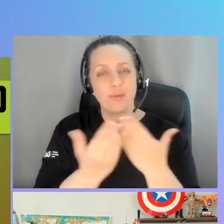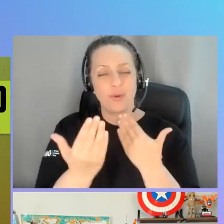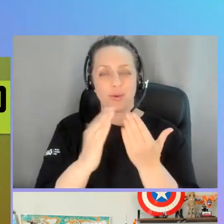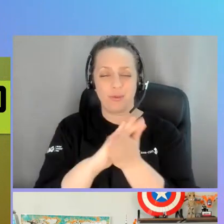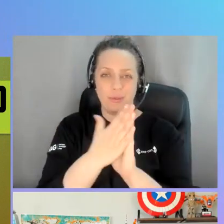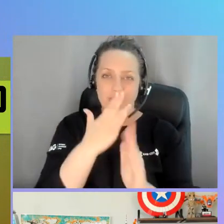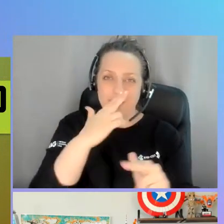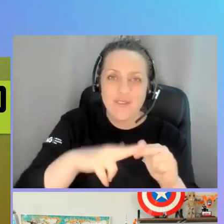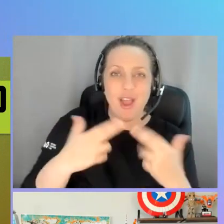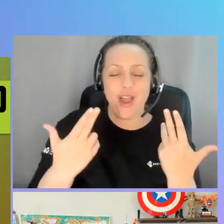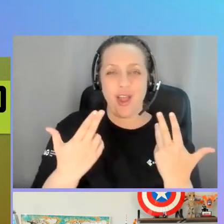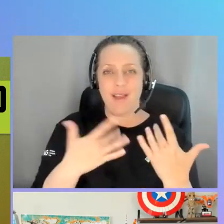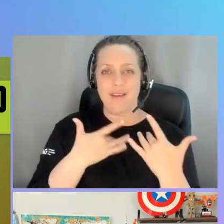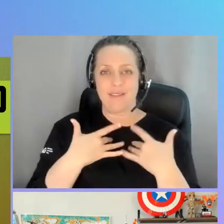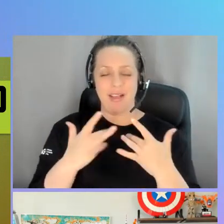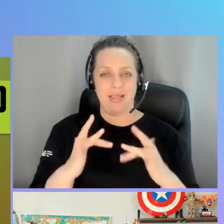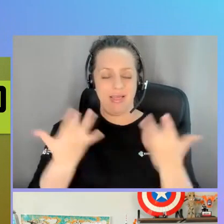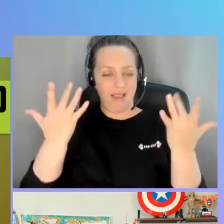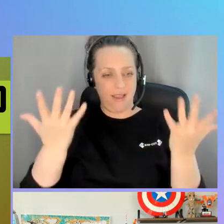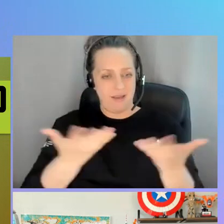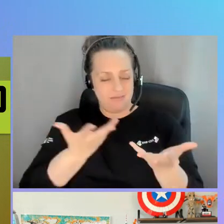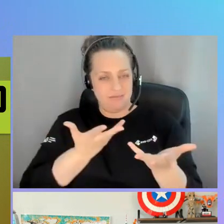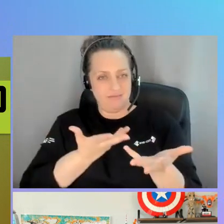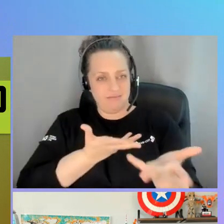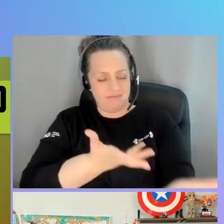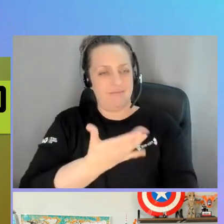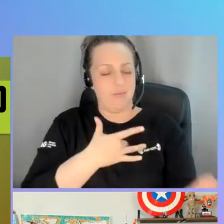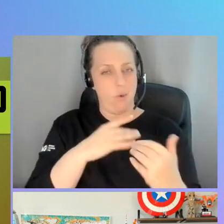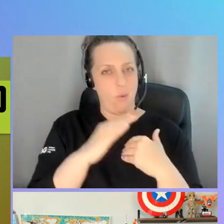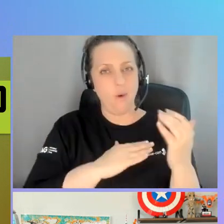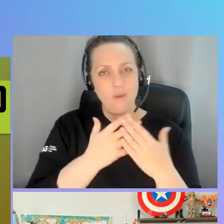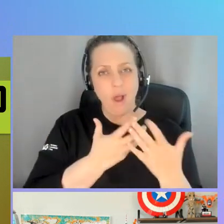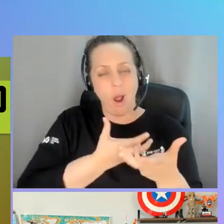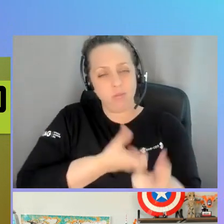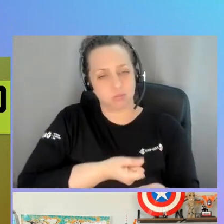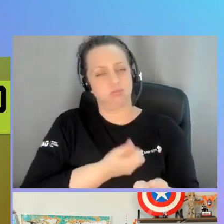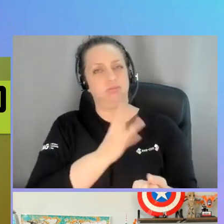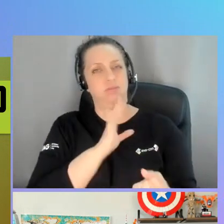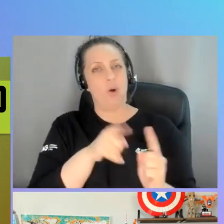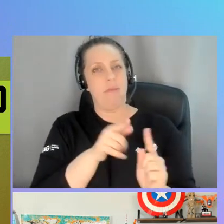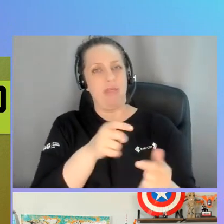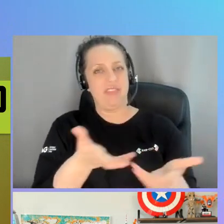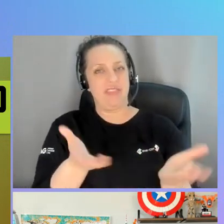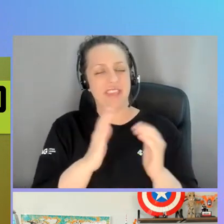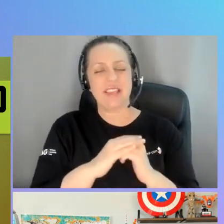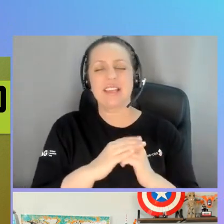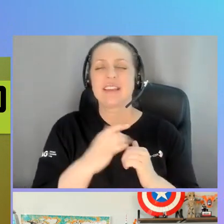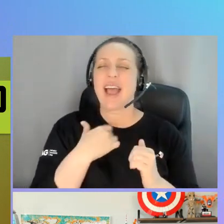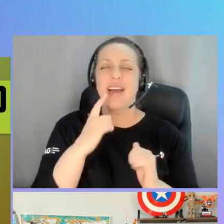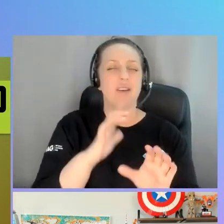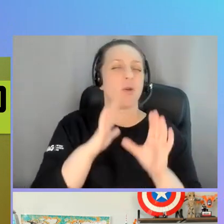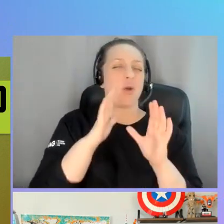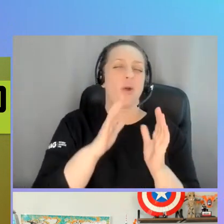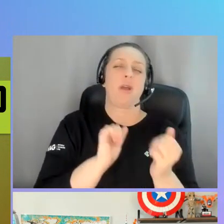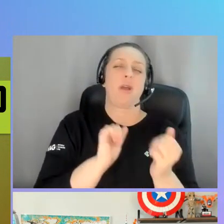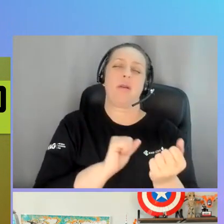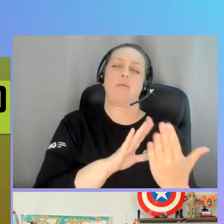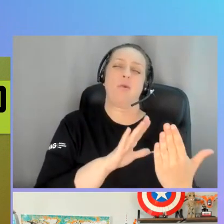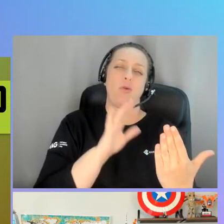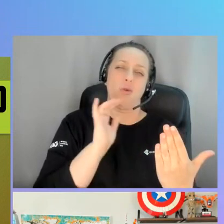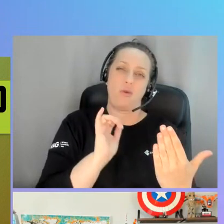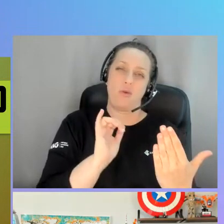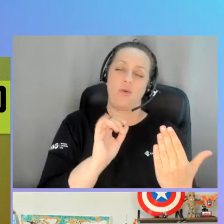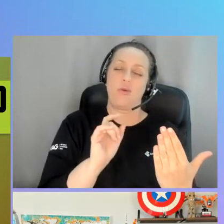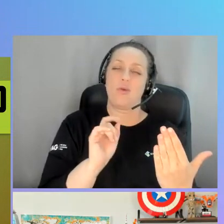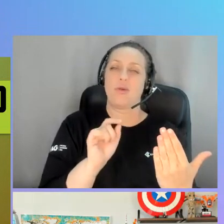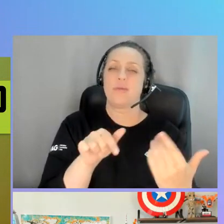and conversation to get people engaged and a little more comfortable talking about these things? And I think a great place for that